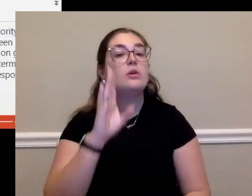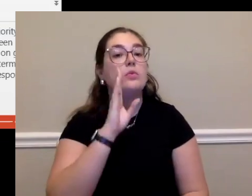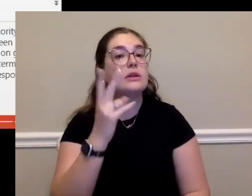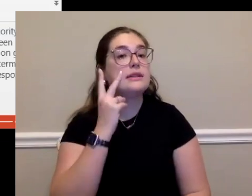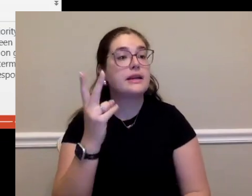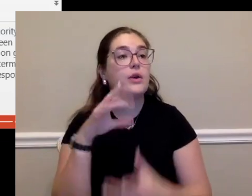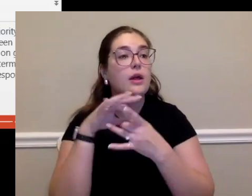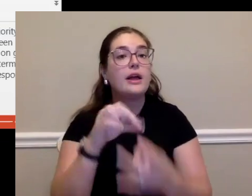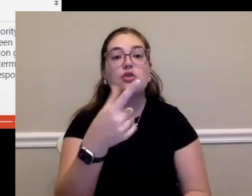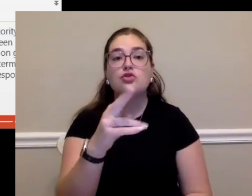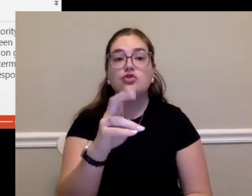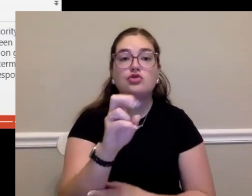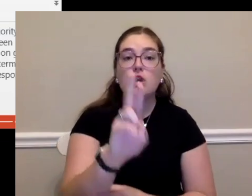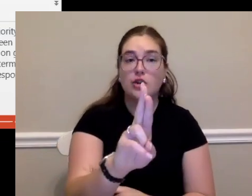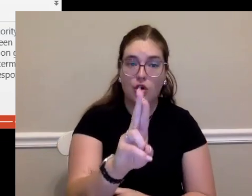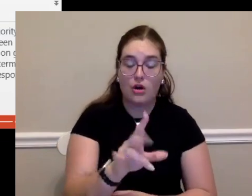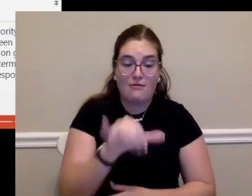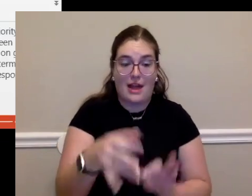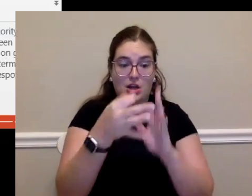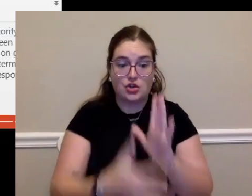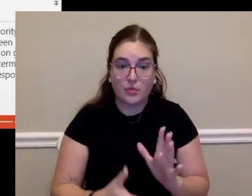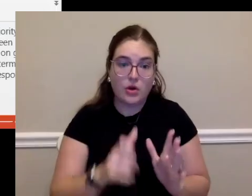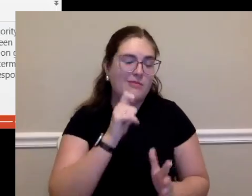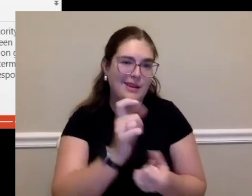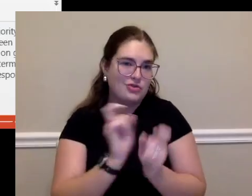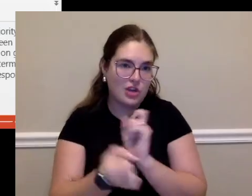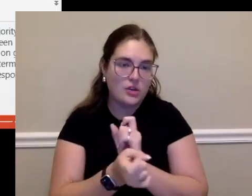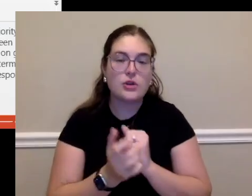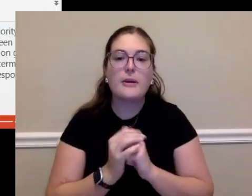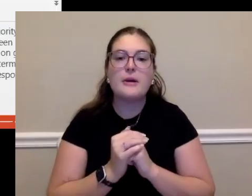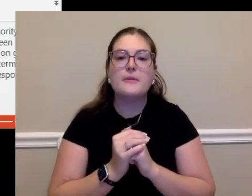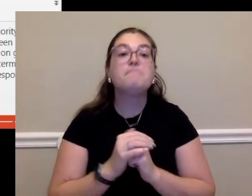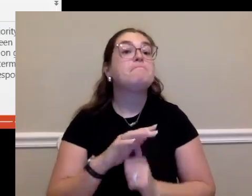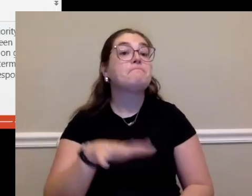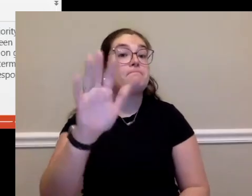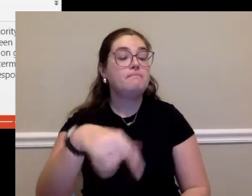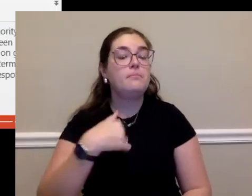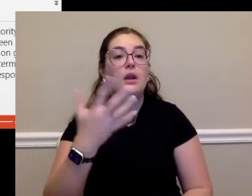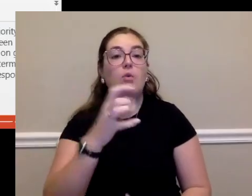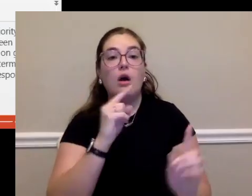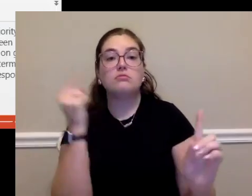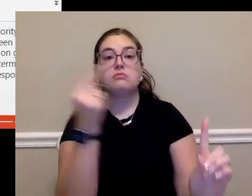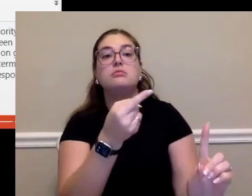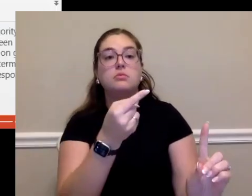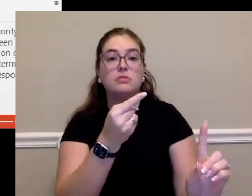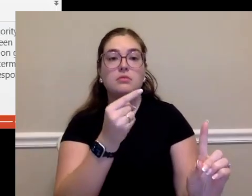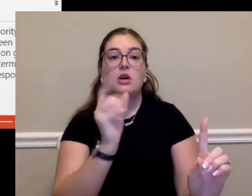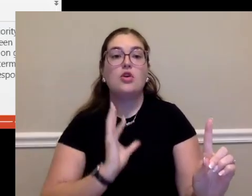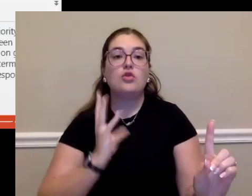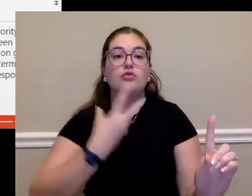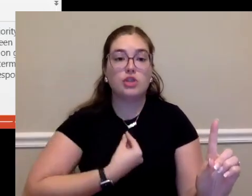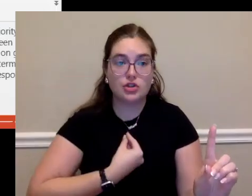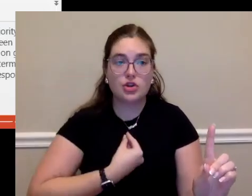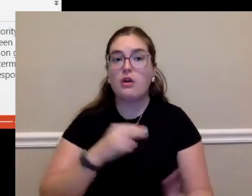the gender identity of the interpreters. However, I do want to point out that the transgender and non-binary